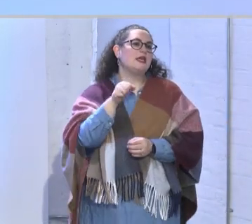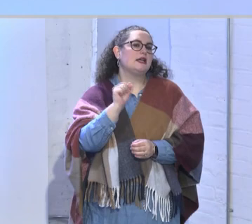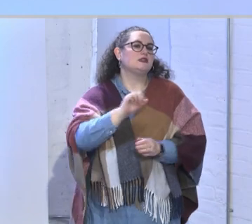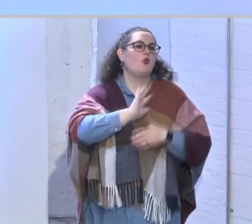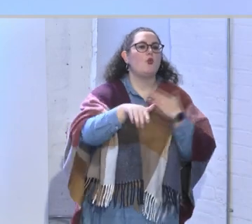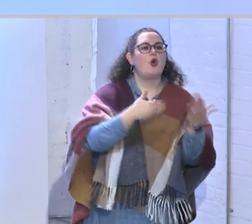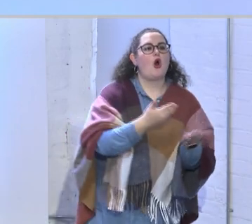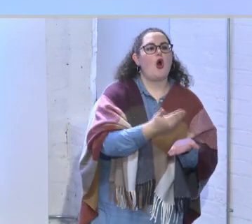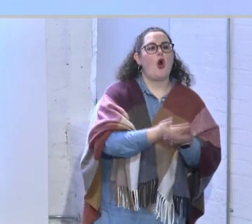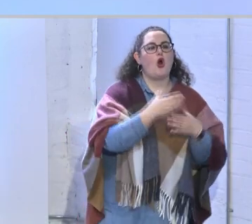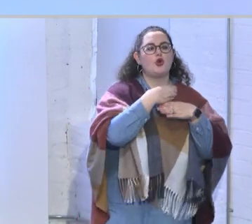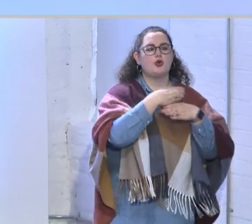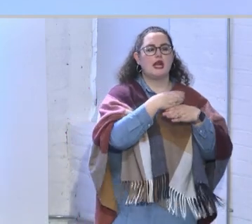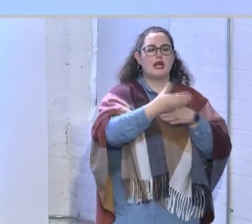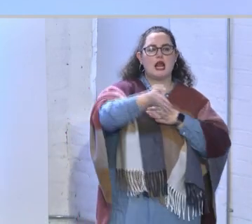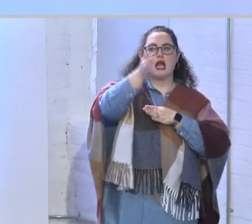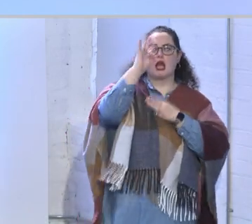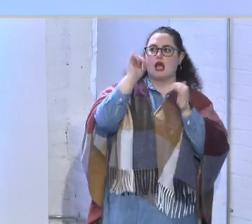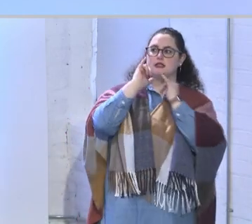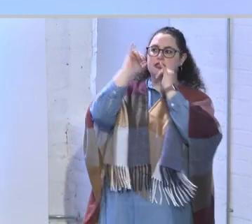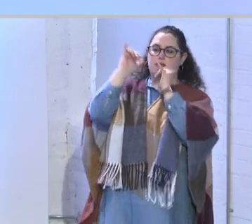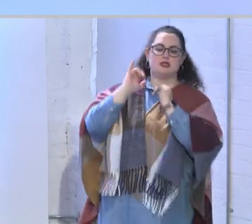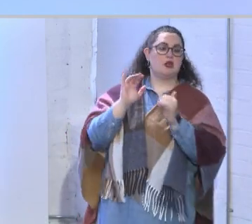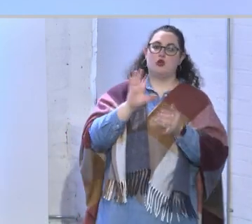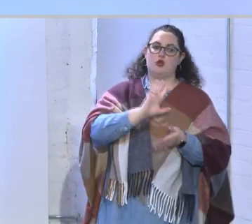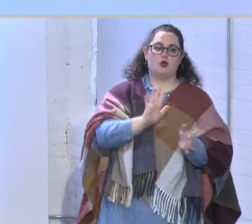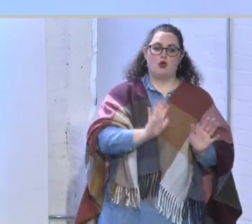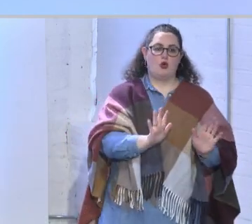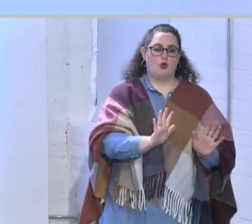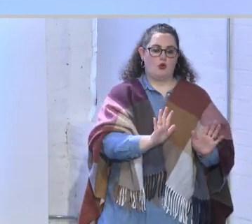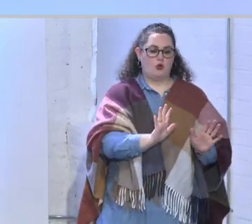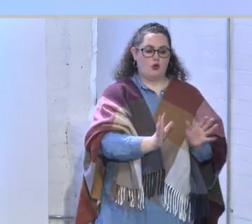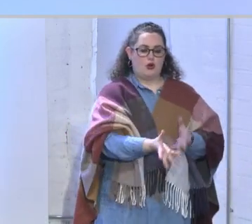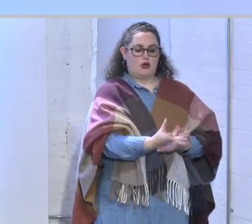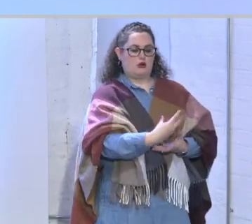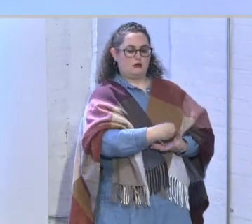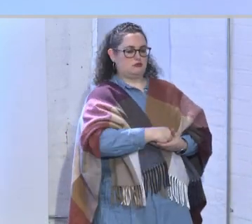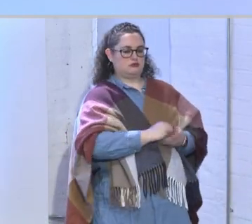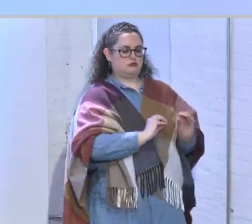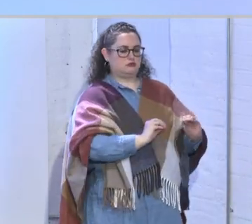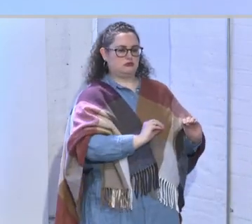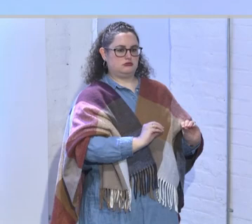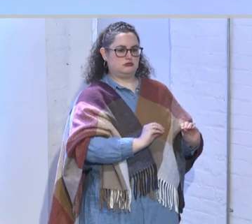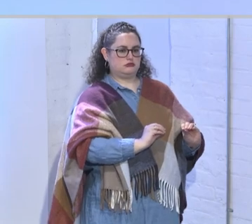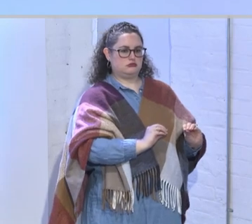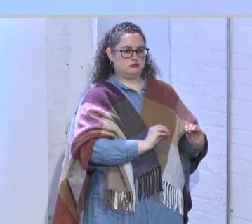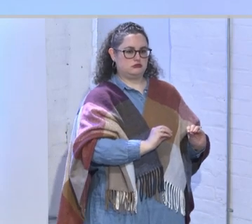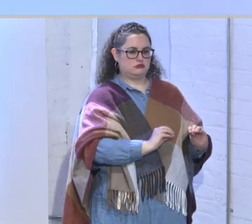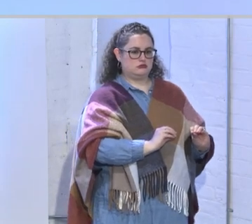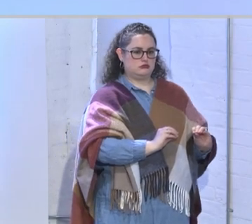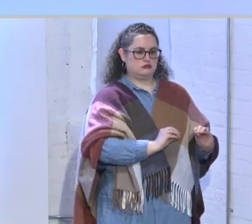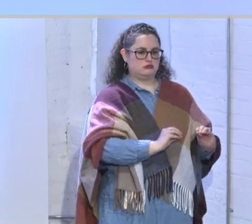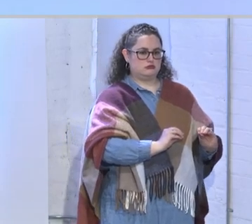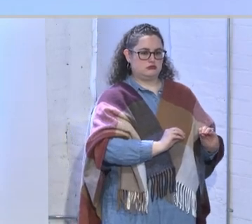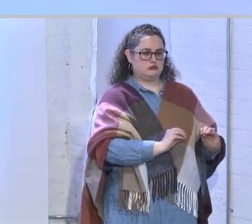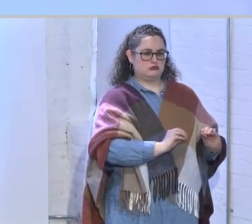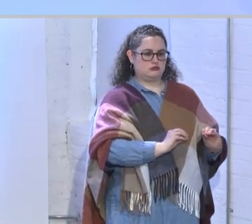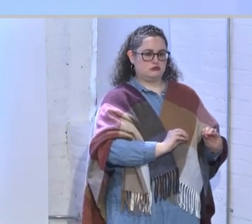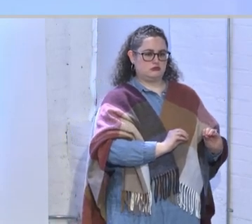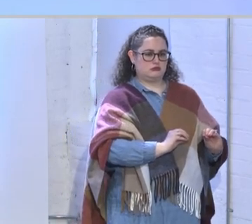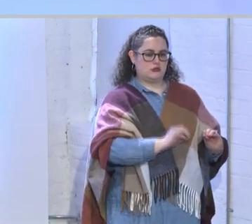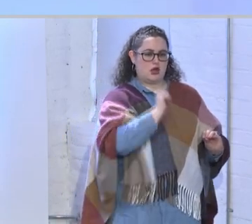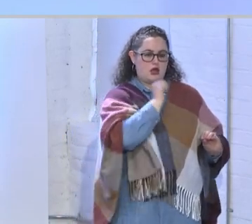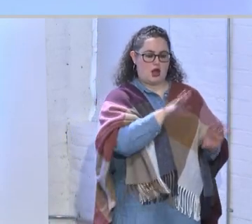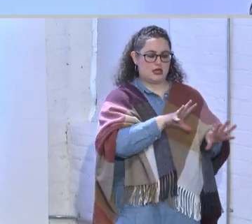in God's image, as he was addressing transgenders. And by the way, my heart goes out to anybody who's not flourishing. I